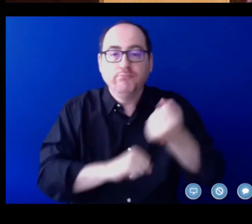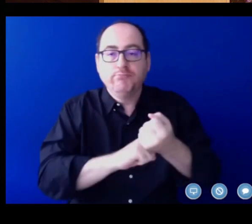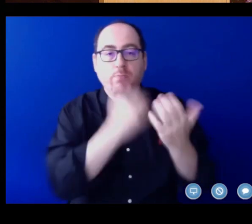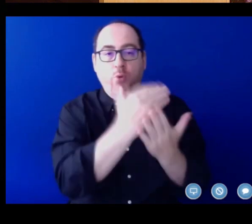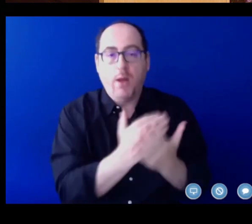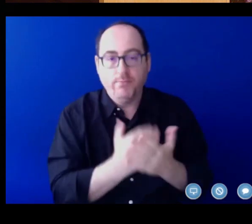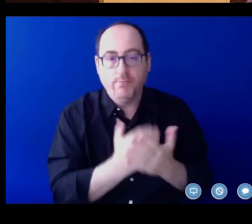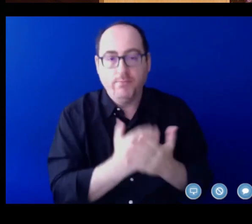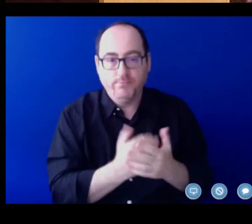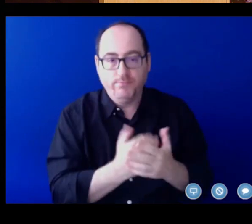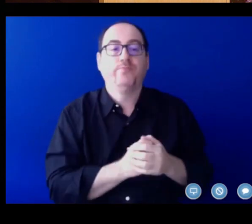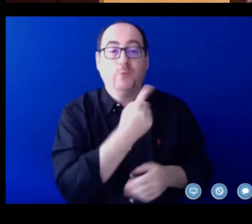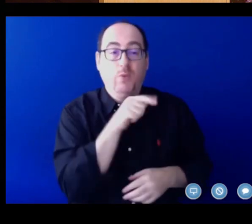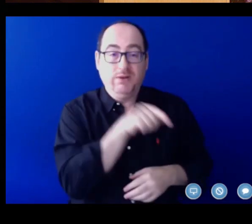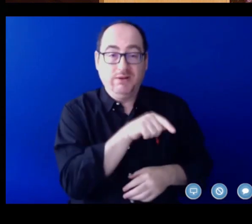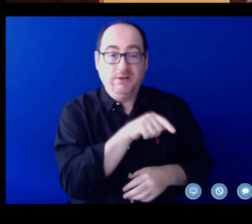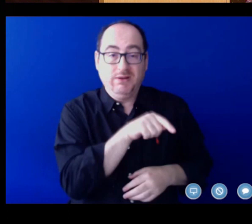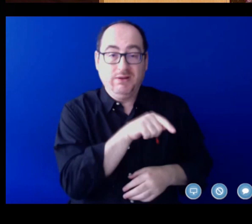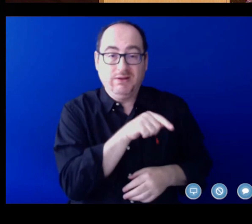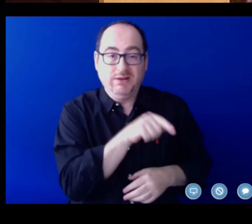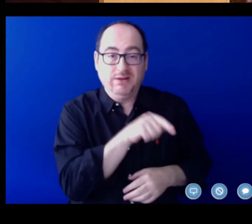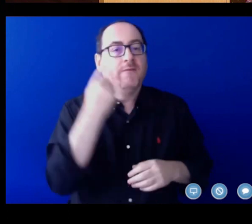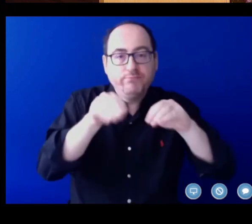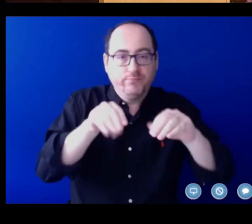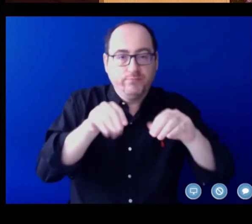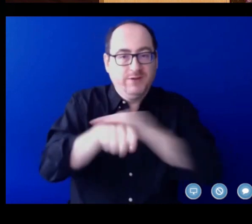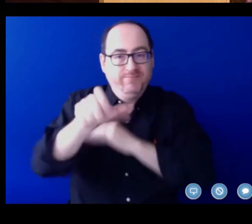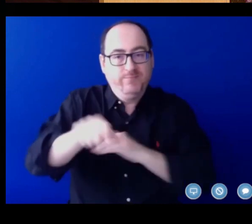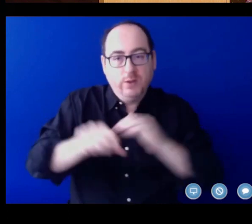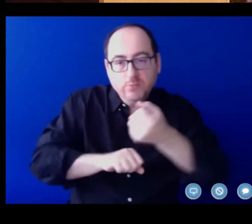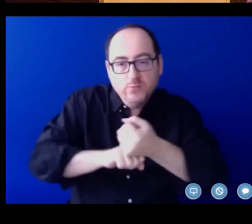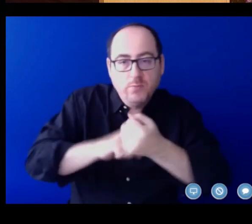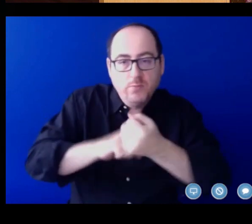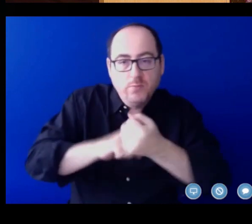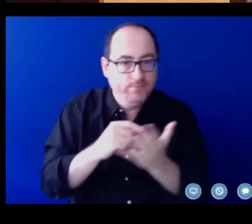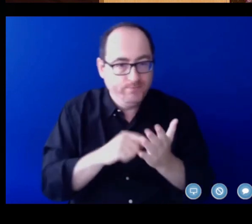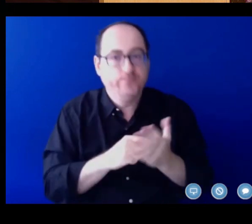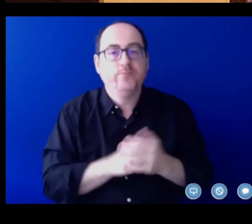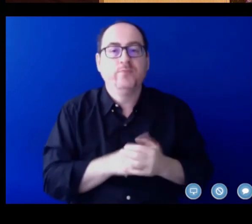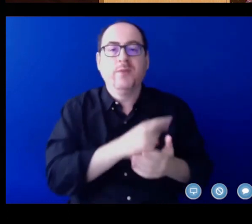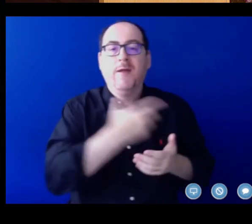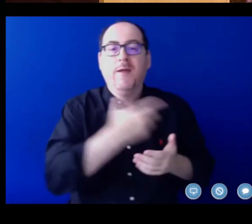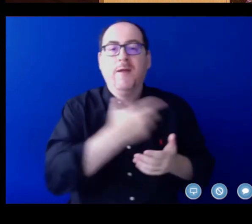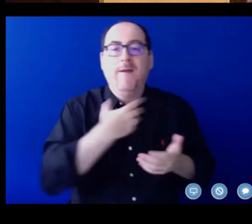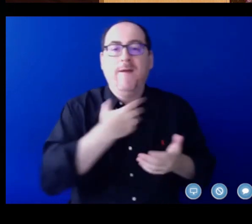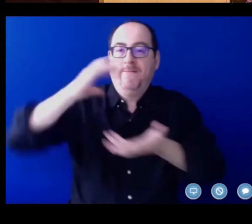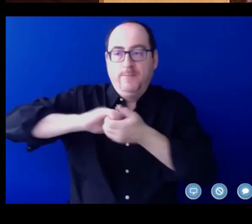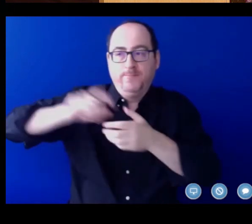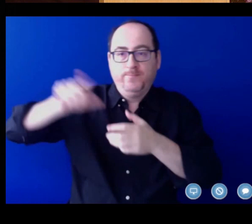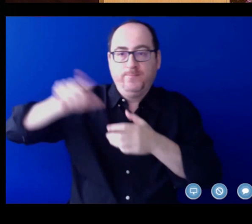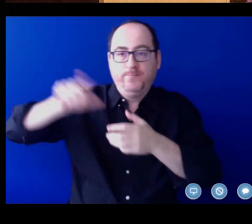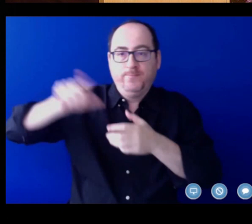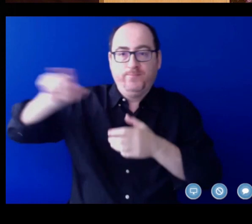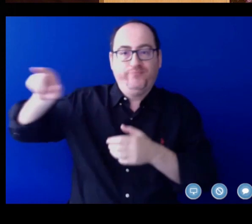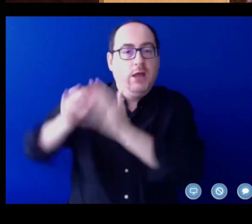Youth. And the aim here is to make universal services, schools, more inclusive and better able to cater to the needs of students with